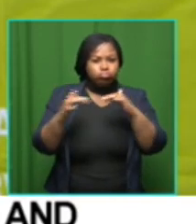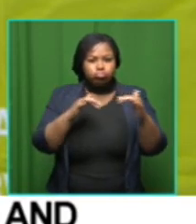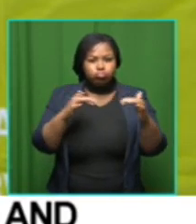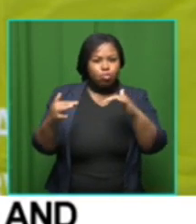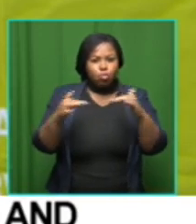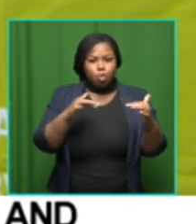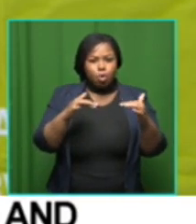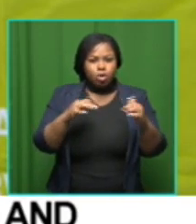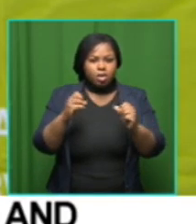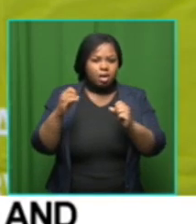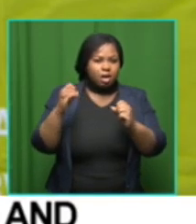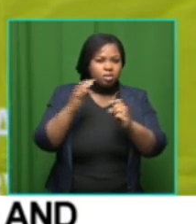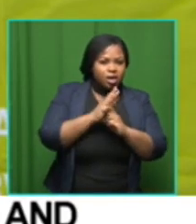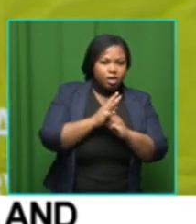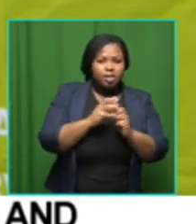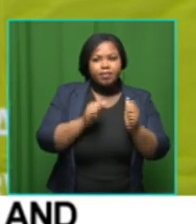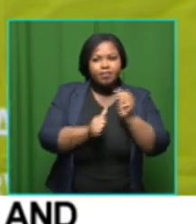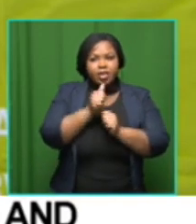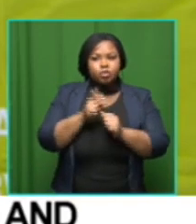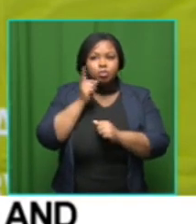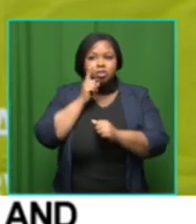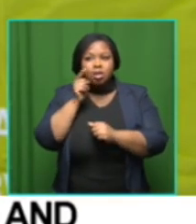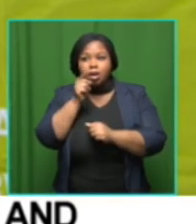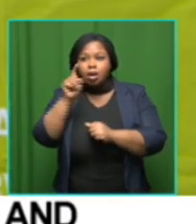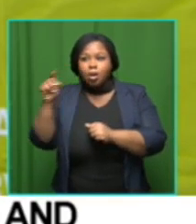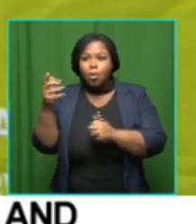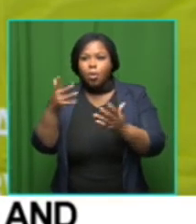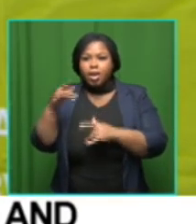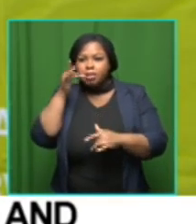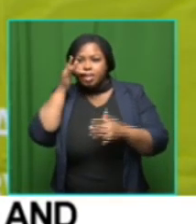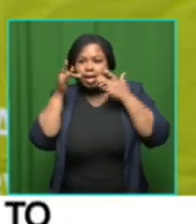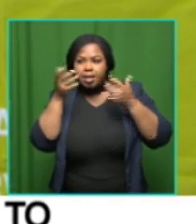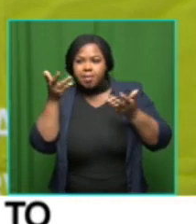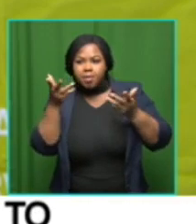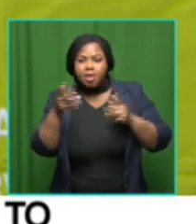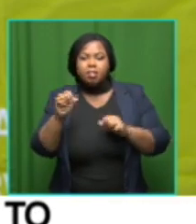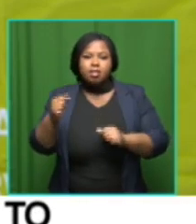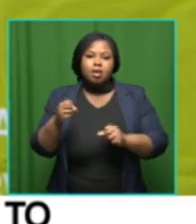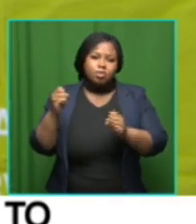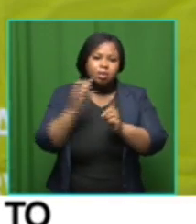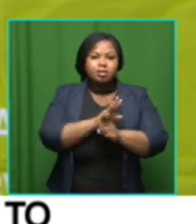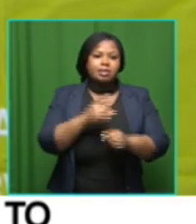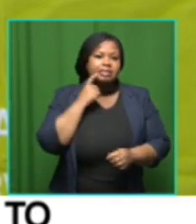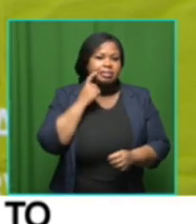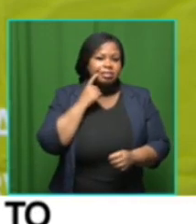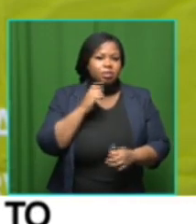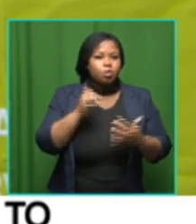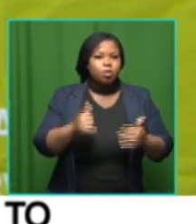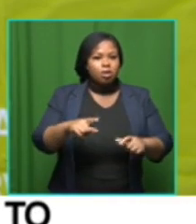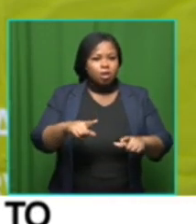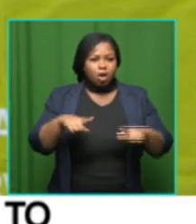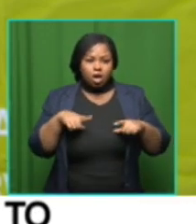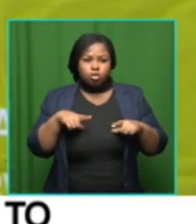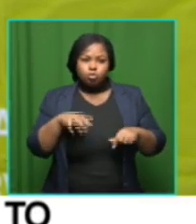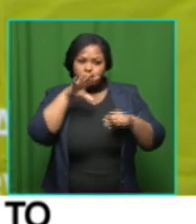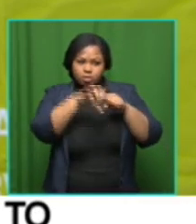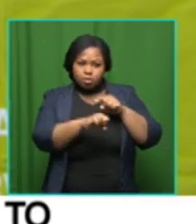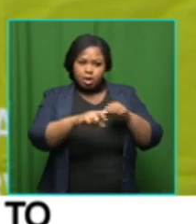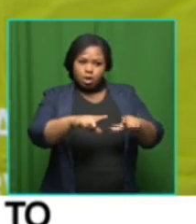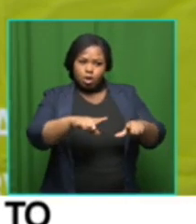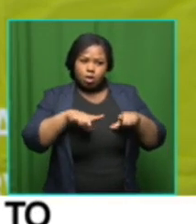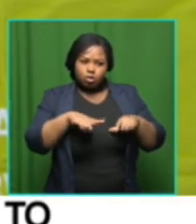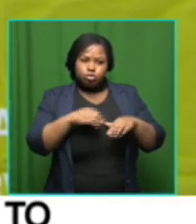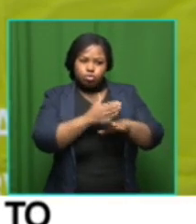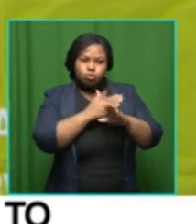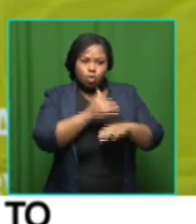casualties. In an offensive approach, you actually have to move ahead to discover where the enemy might be and then find the enemy, deal with